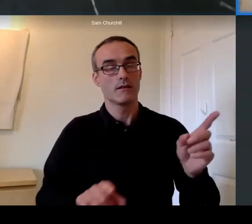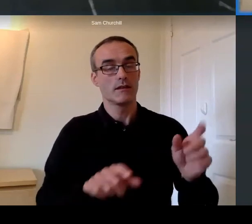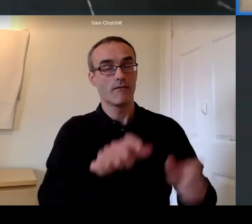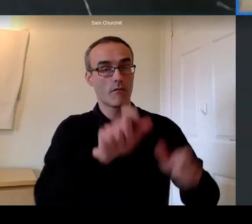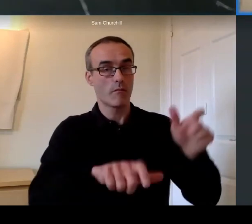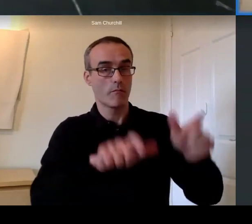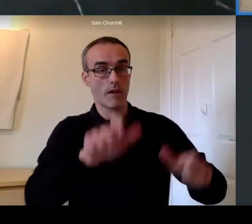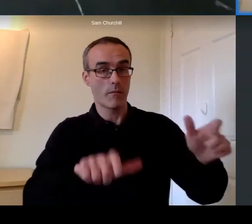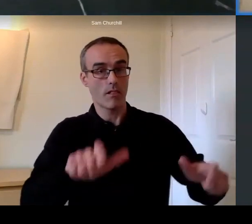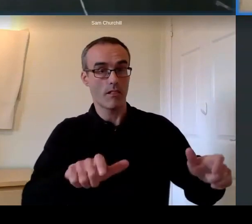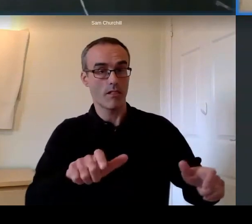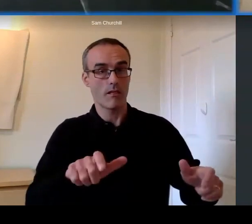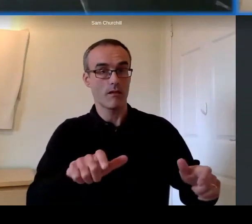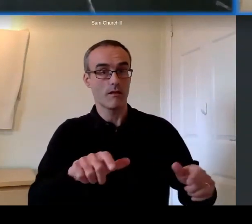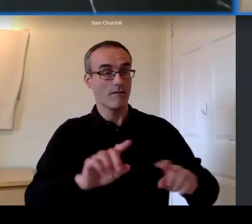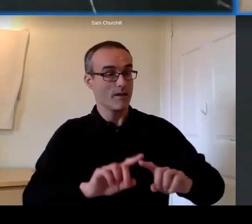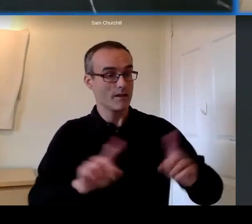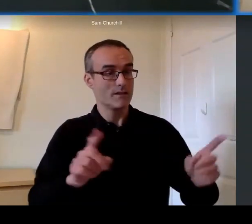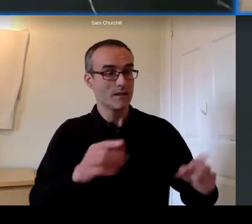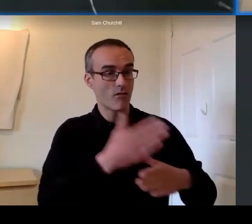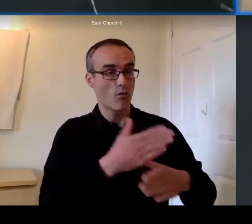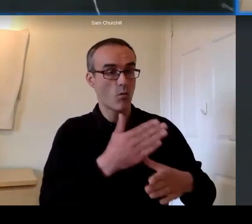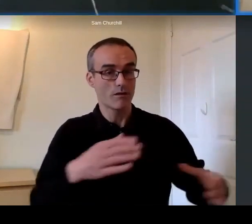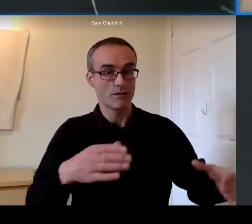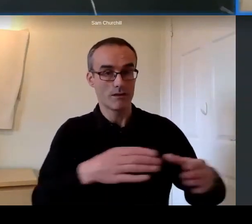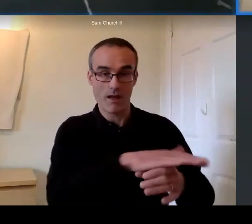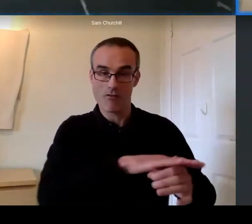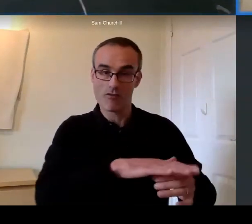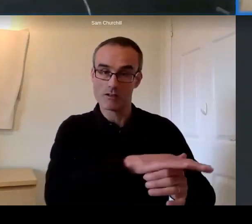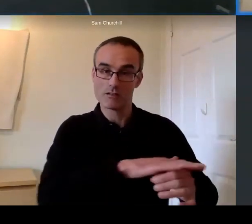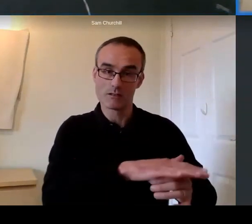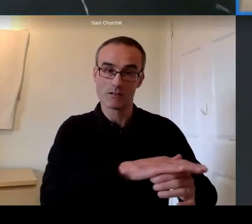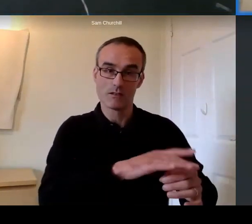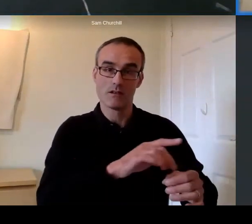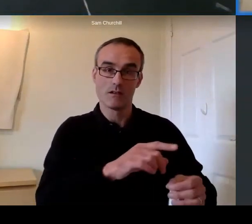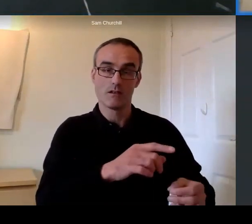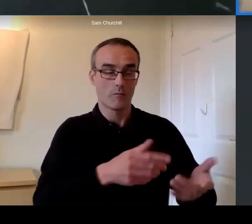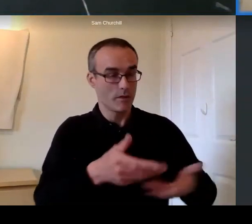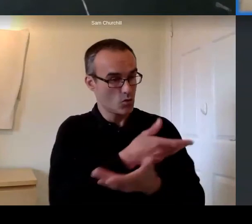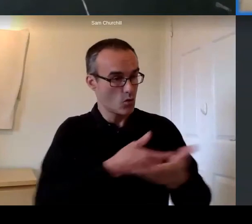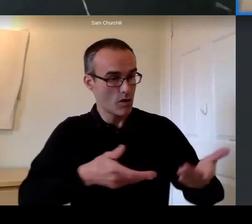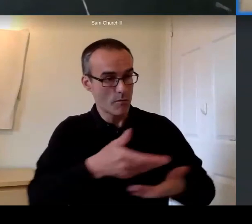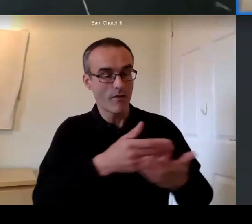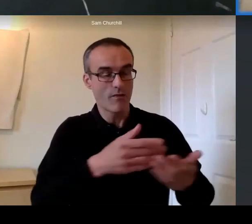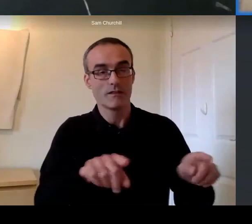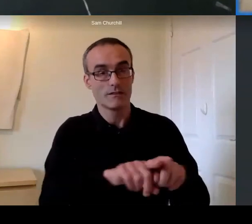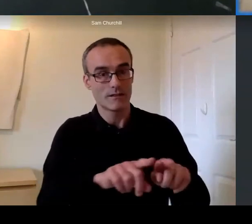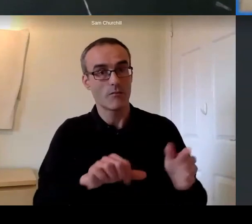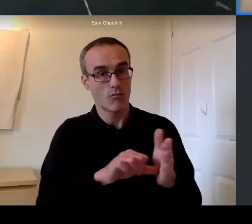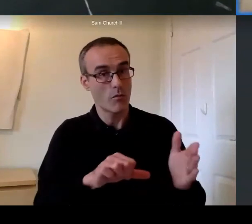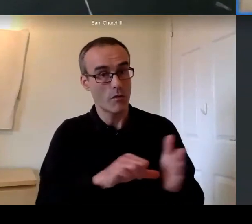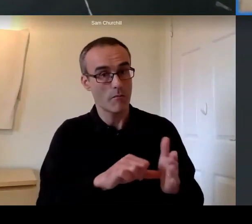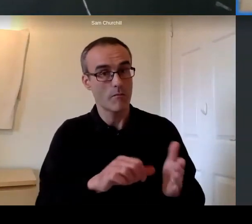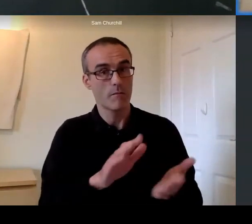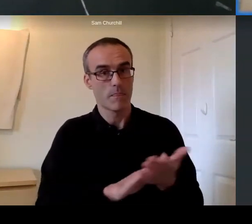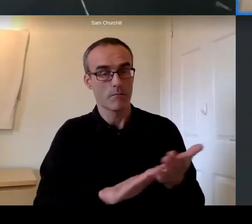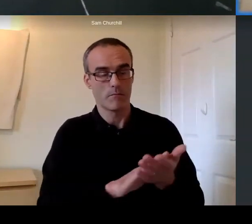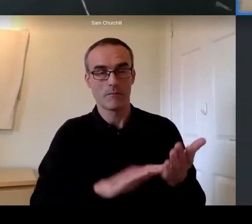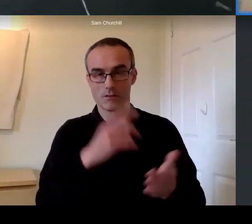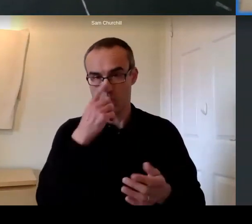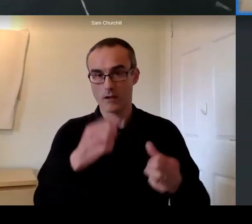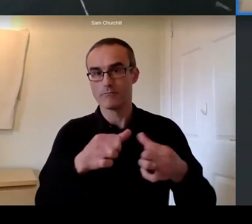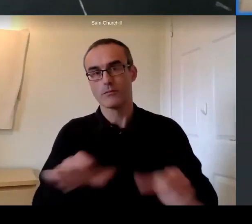that's just a blip on the agenda. It needs to be something that's always considered. And we're actually hoping, and from speaking to other